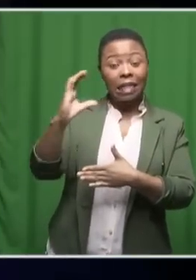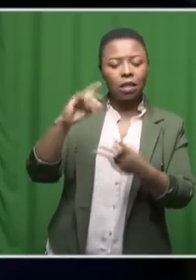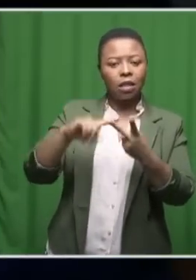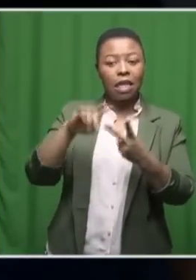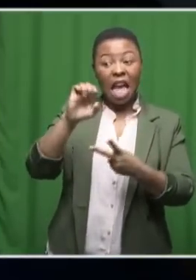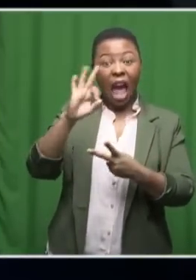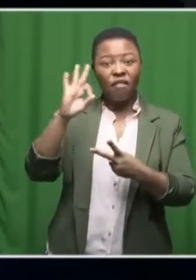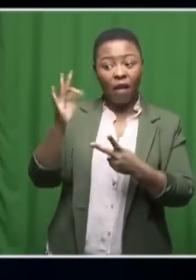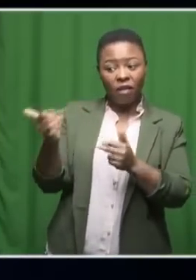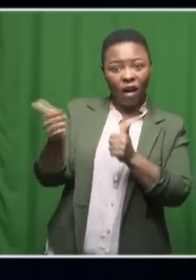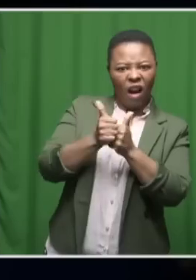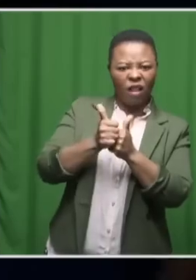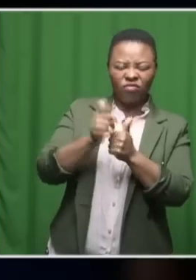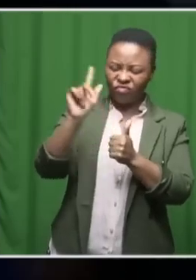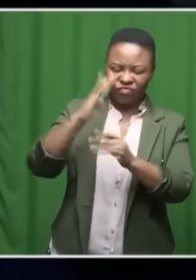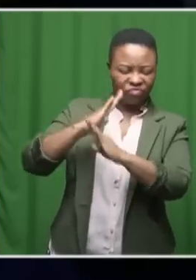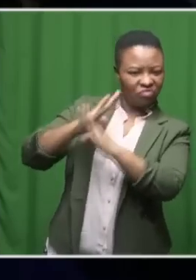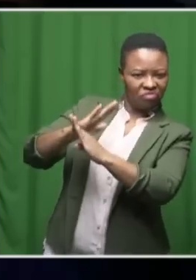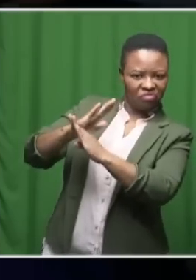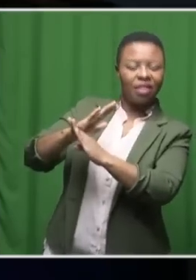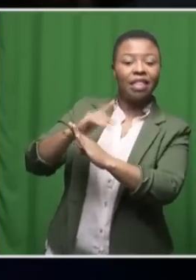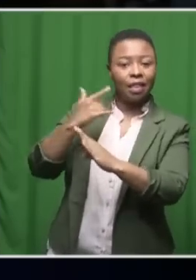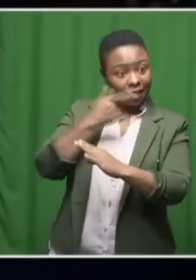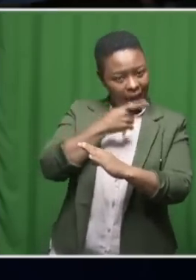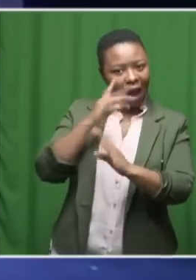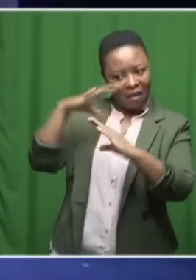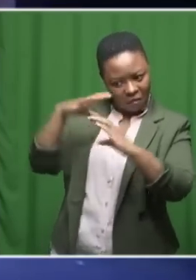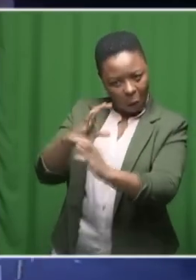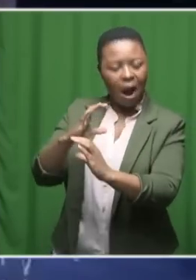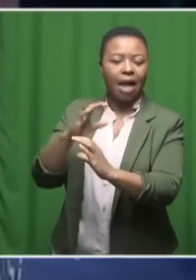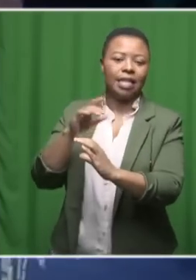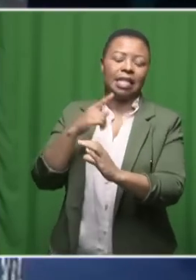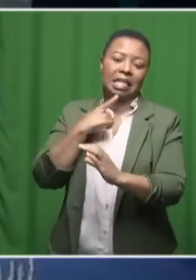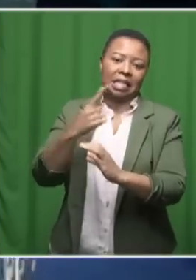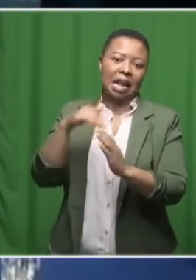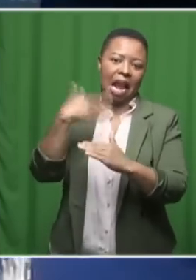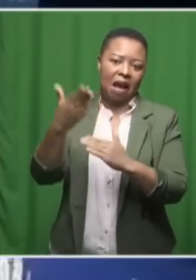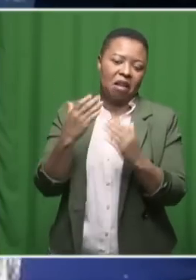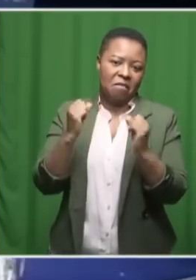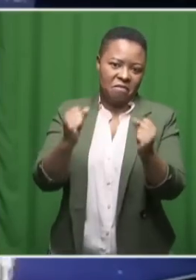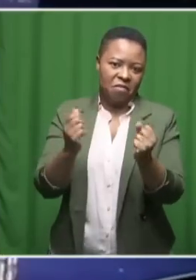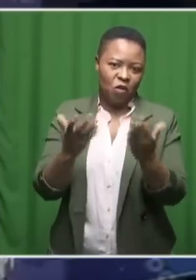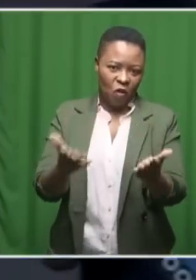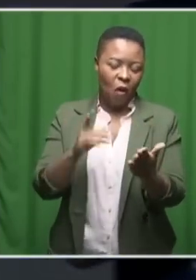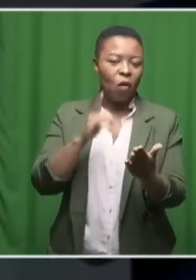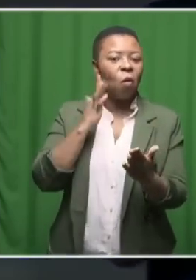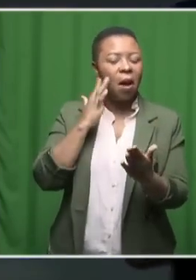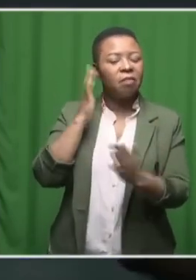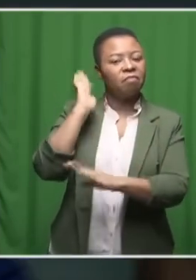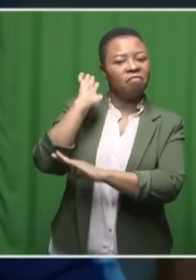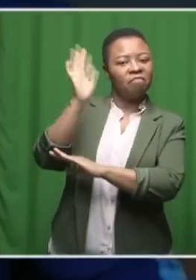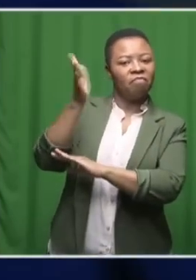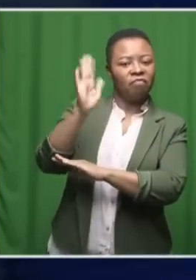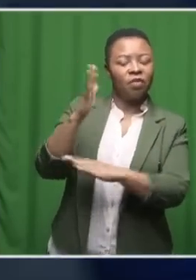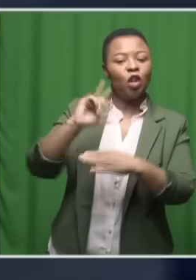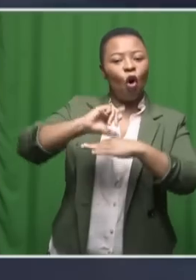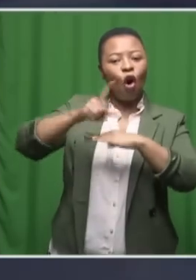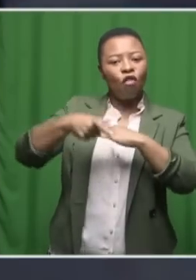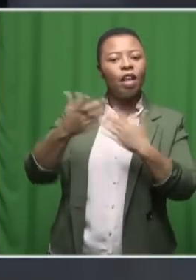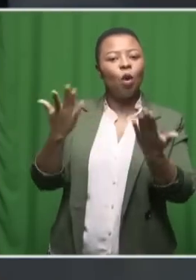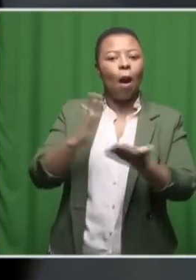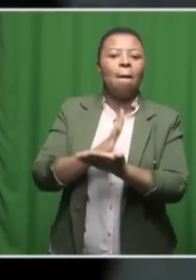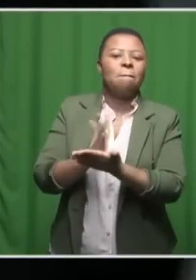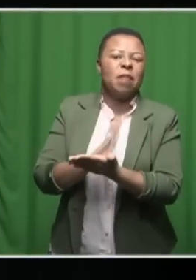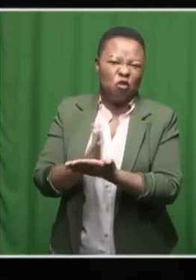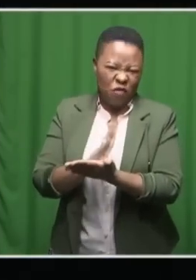coalition. That's what he is focusing in on, and that's what he's had to say afterwards. And this was when he was speaking at that Congress in Midrand, and